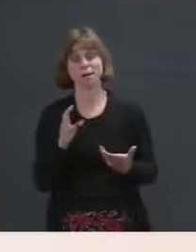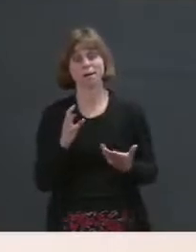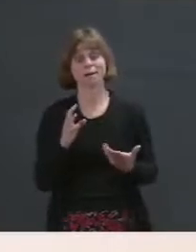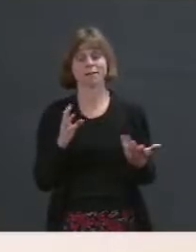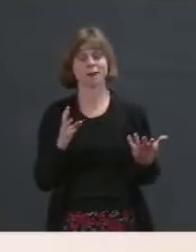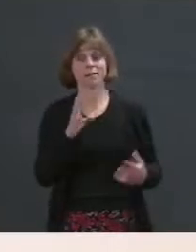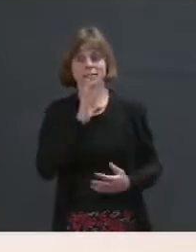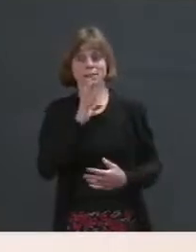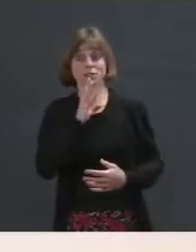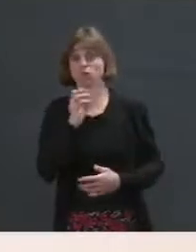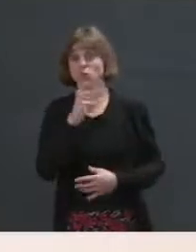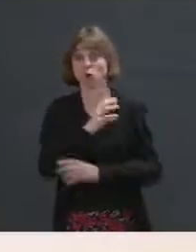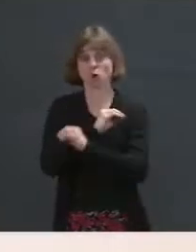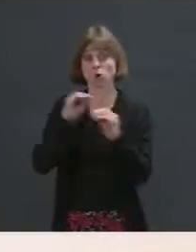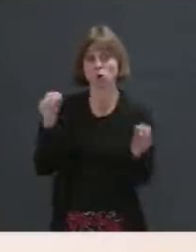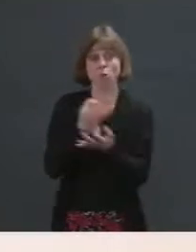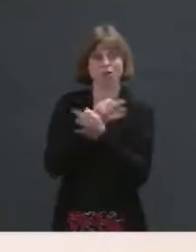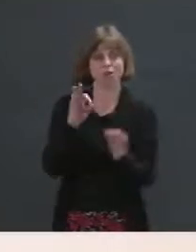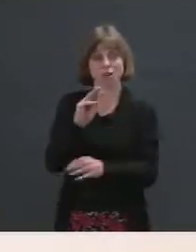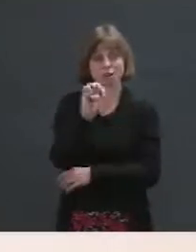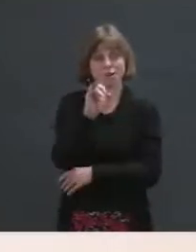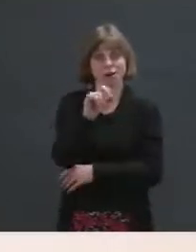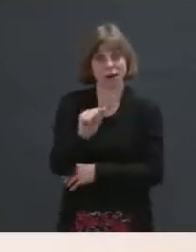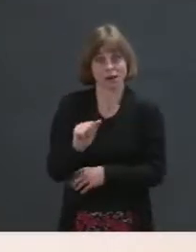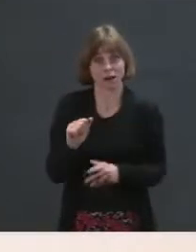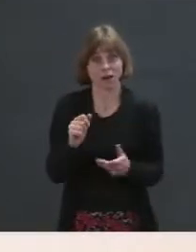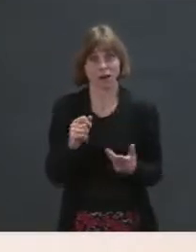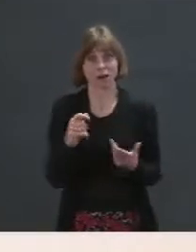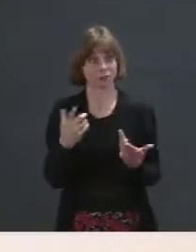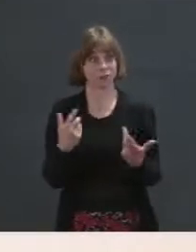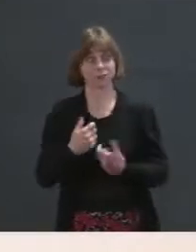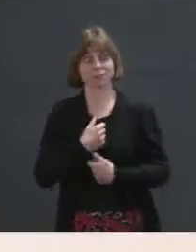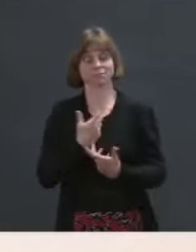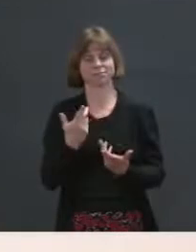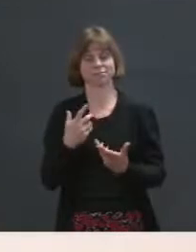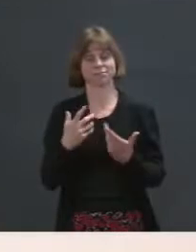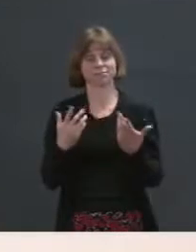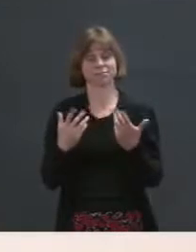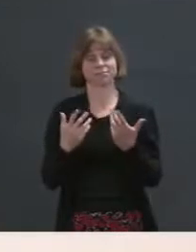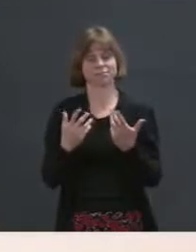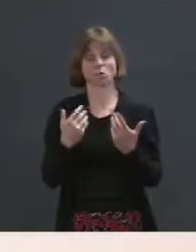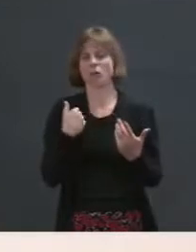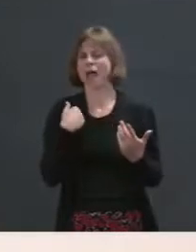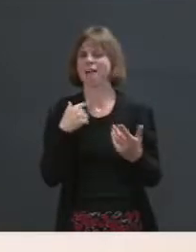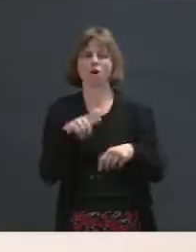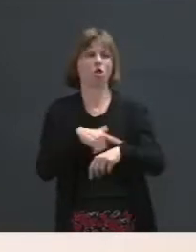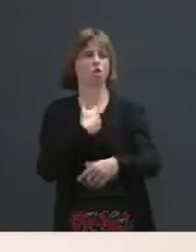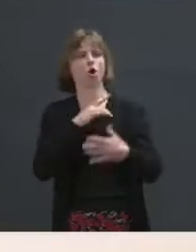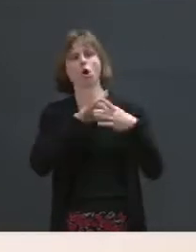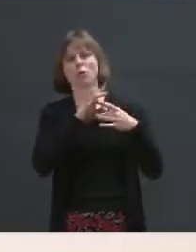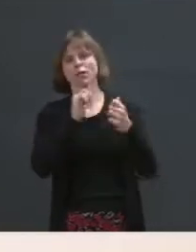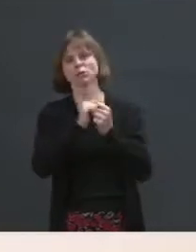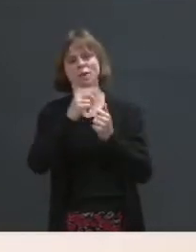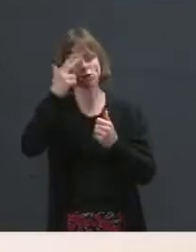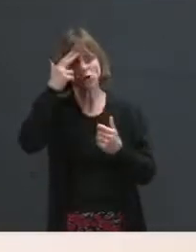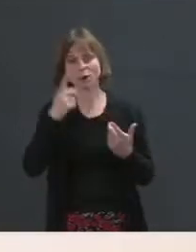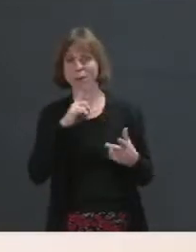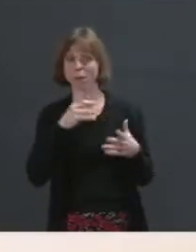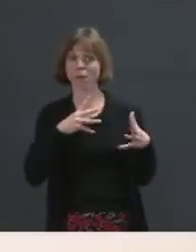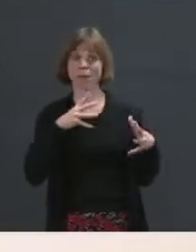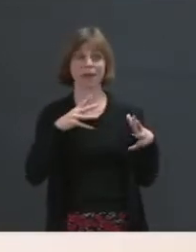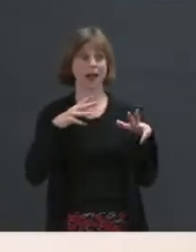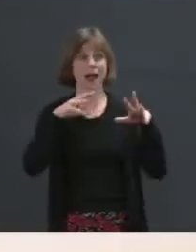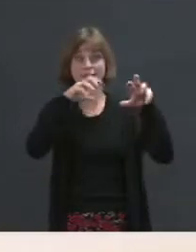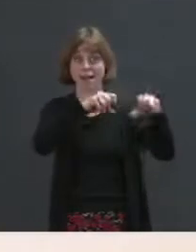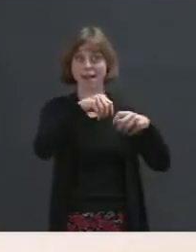any concerns he has. At the same time, we have a long relationship with Saudi Arabia. They are being attacked in the region, and that